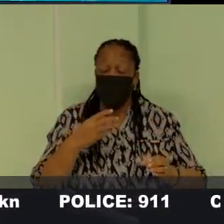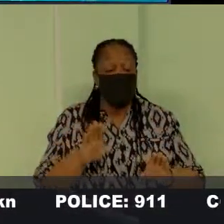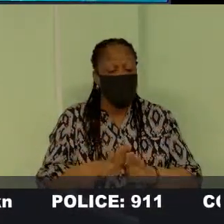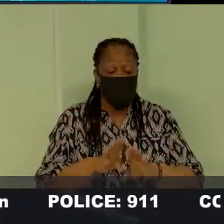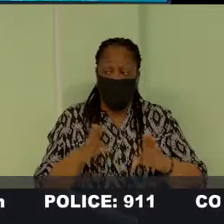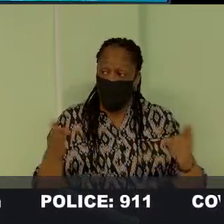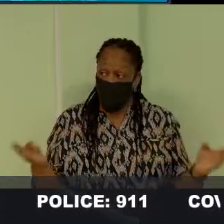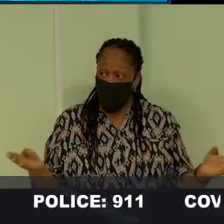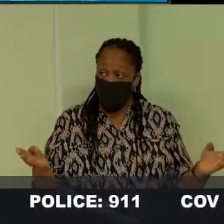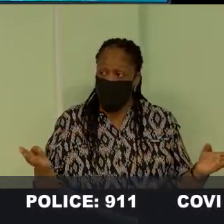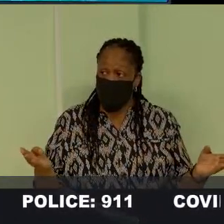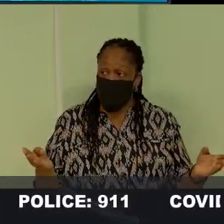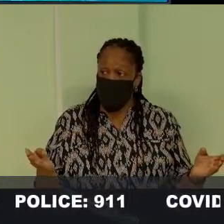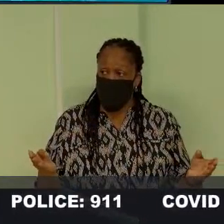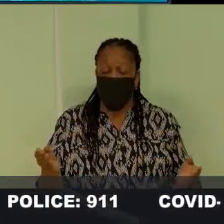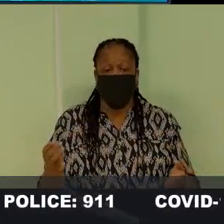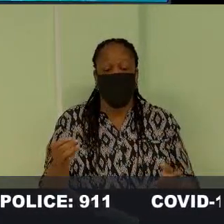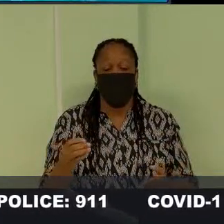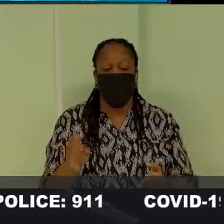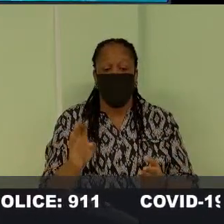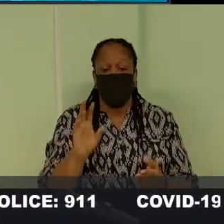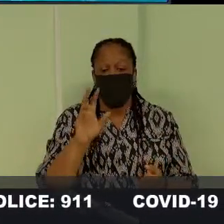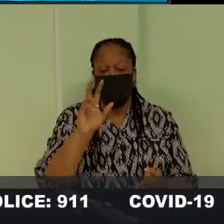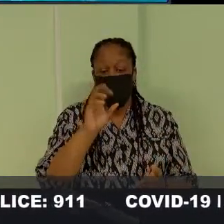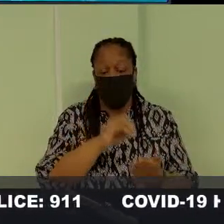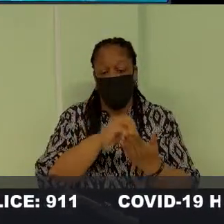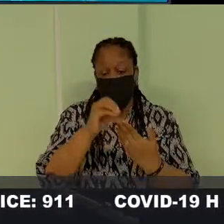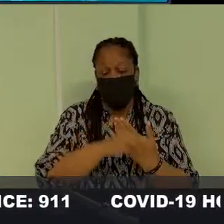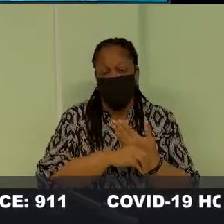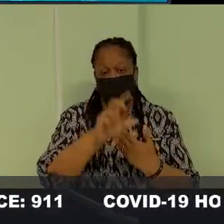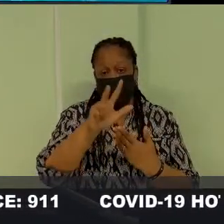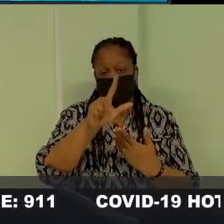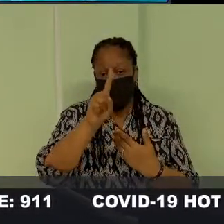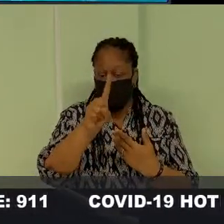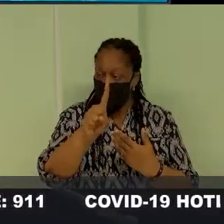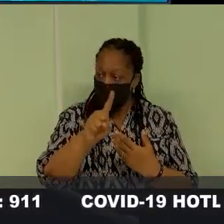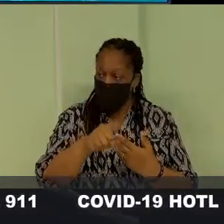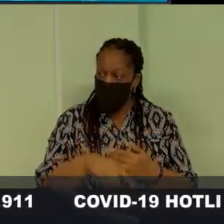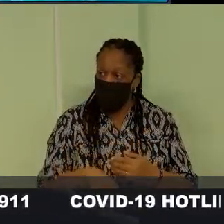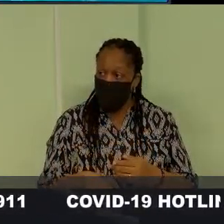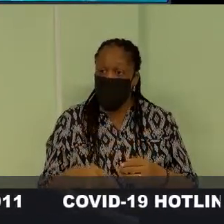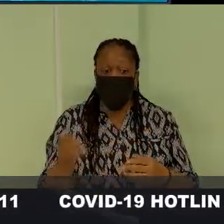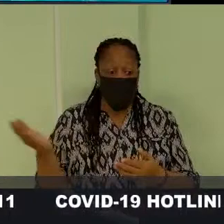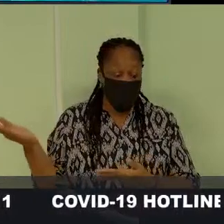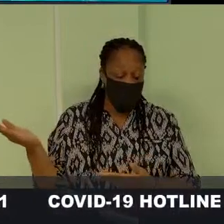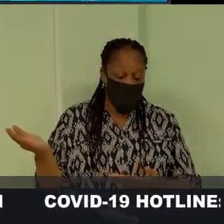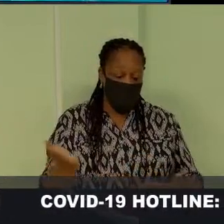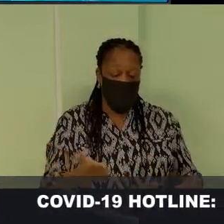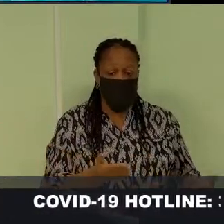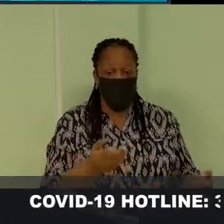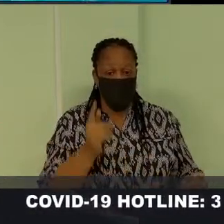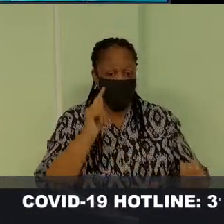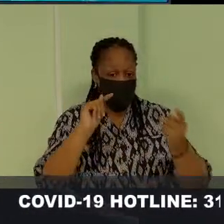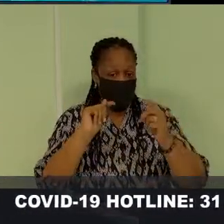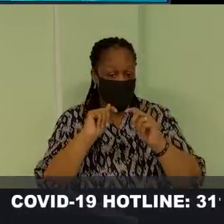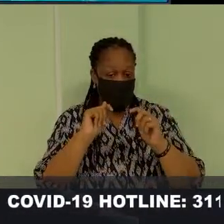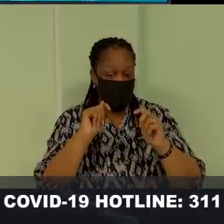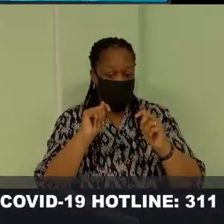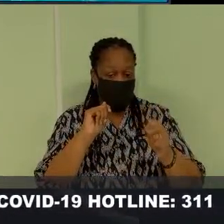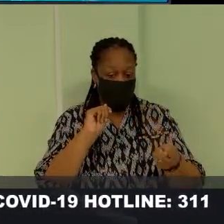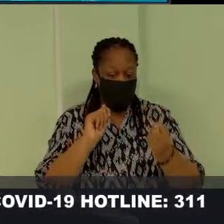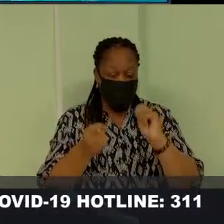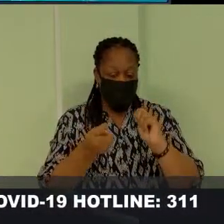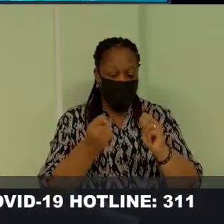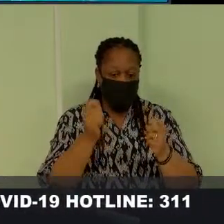be opened October the 31st, and we will be welcoming tourists, international travelers from